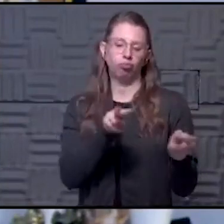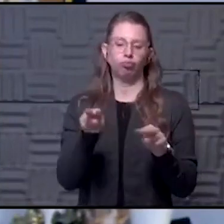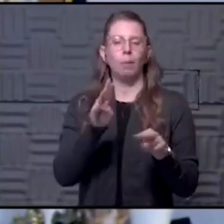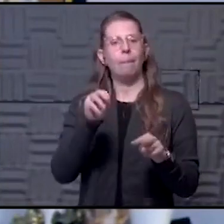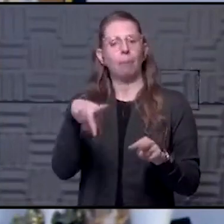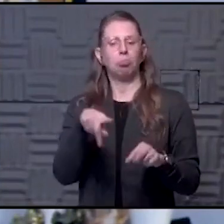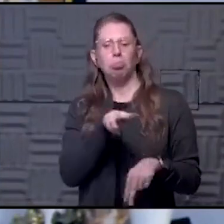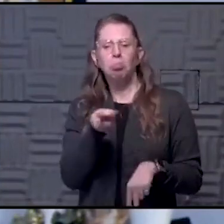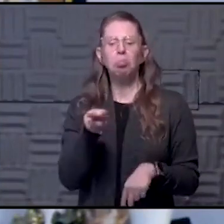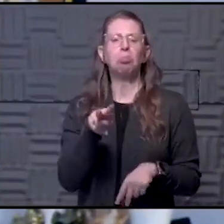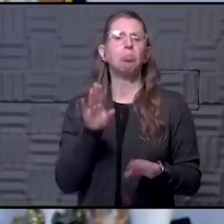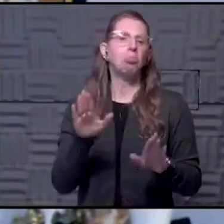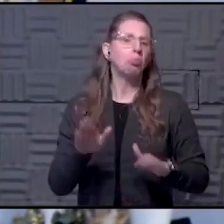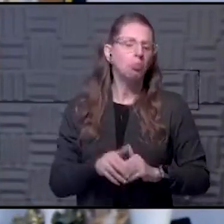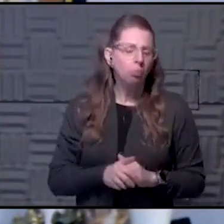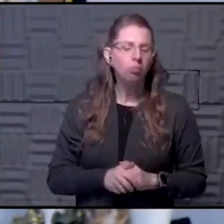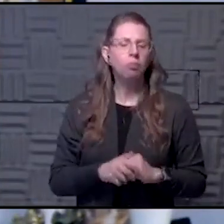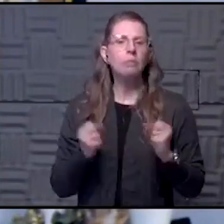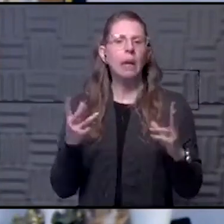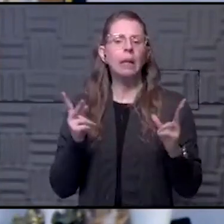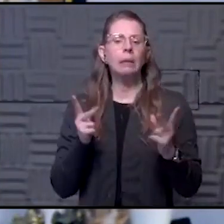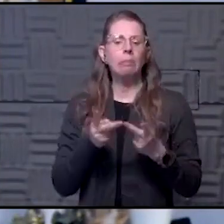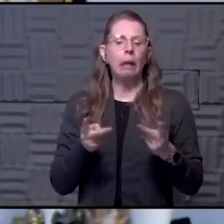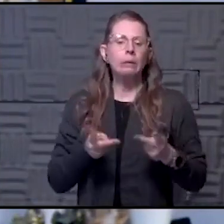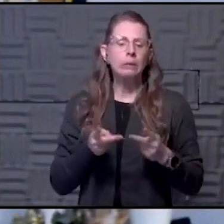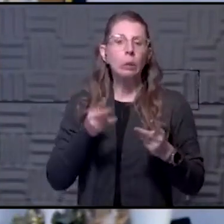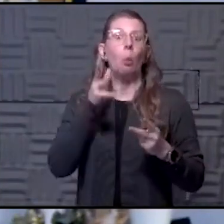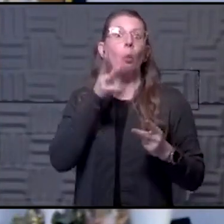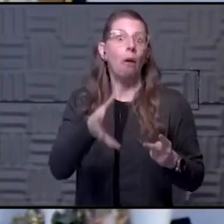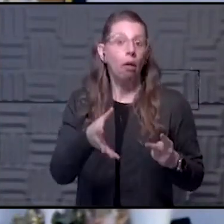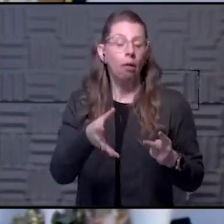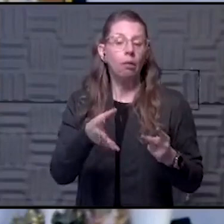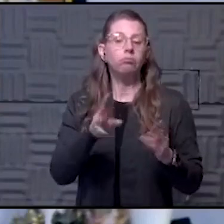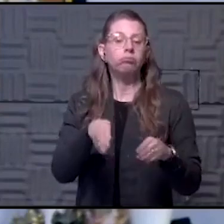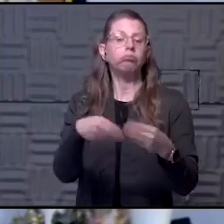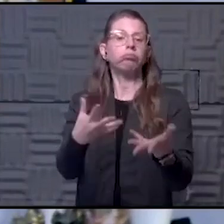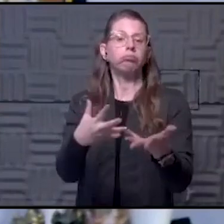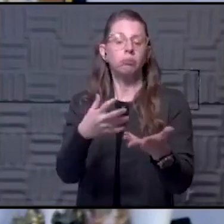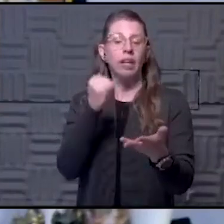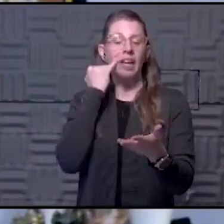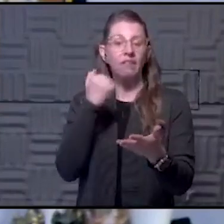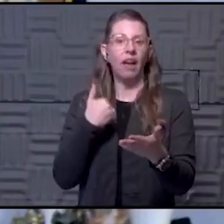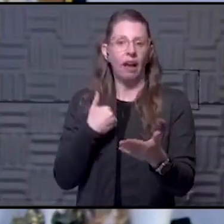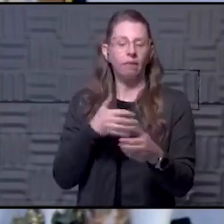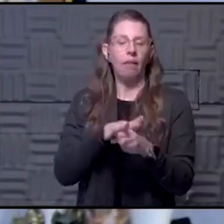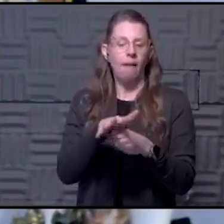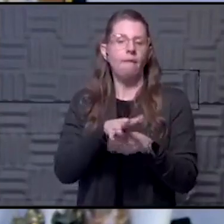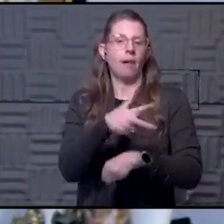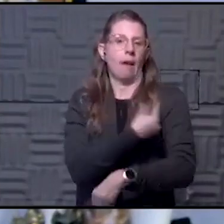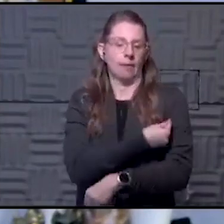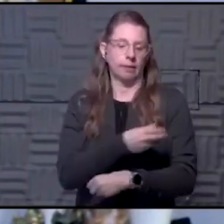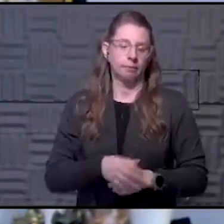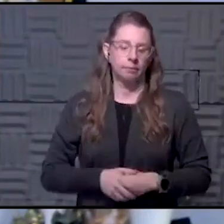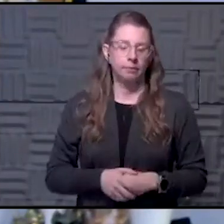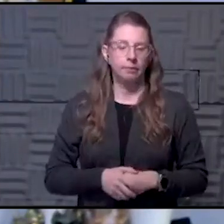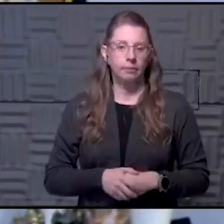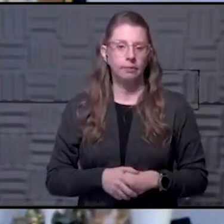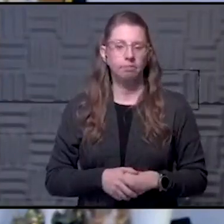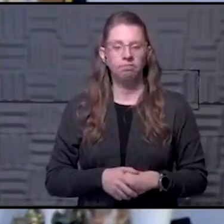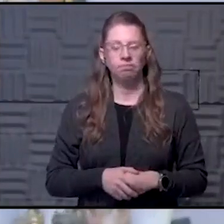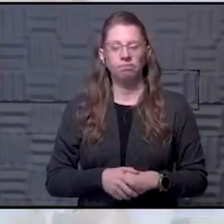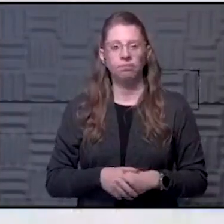on it and say, oh, great, there's a lot of places where vaccine will be given once we have sufficient vaccine. But then there'll be kind of